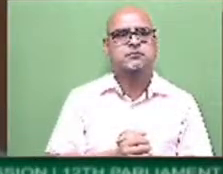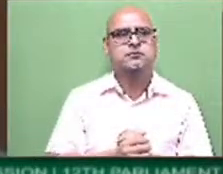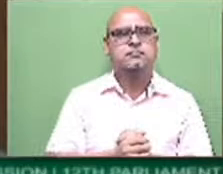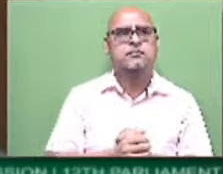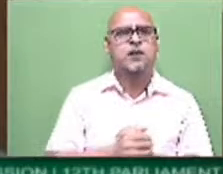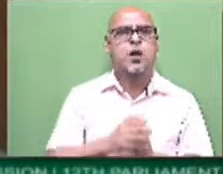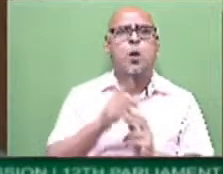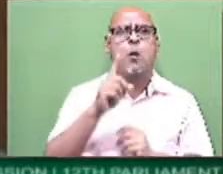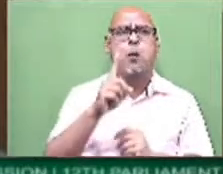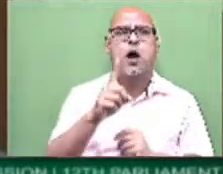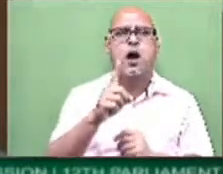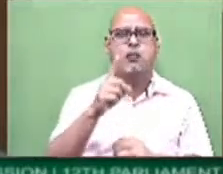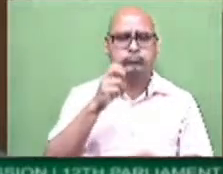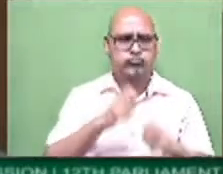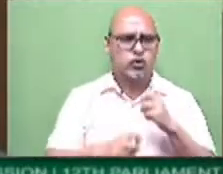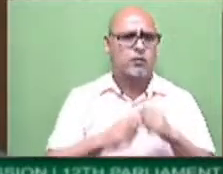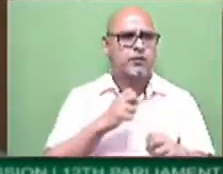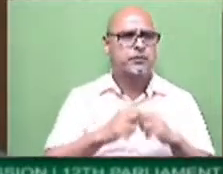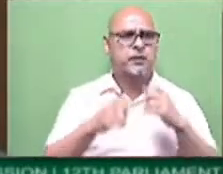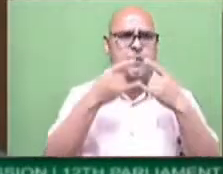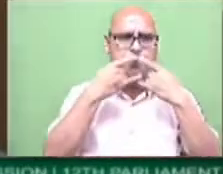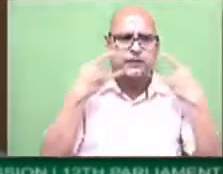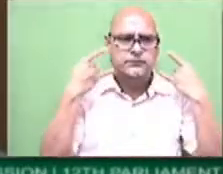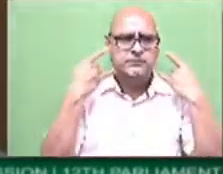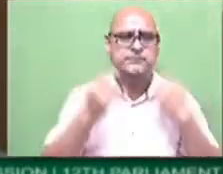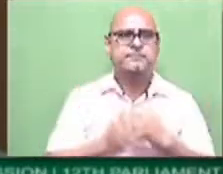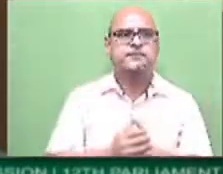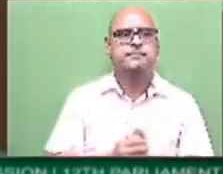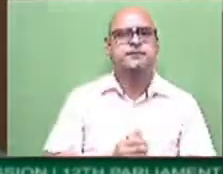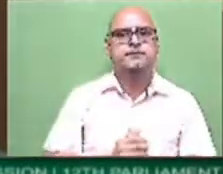think it's important, we're debating in the Parliament,